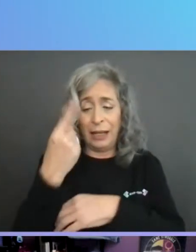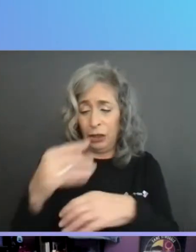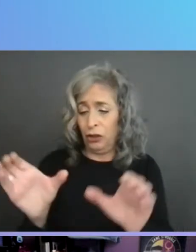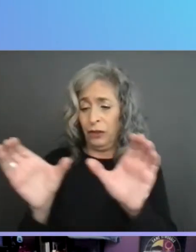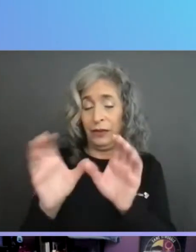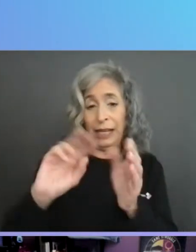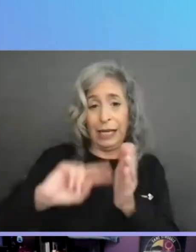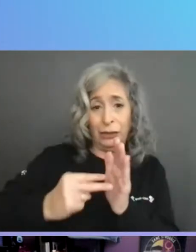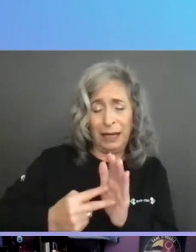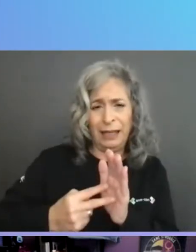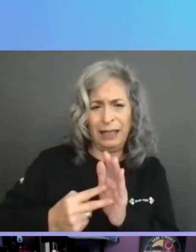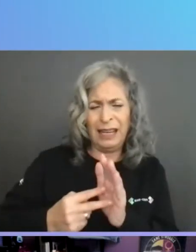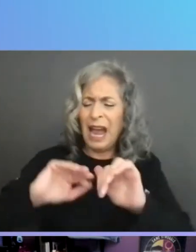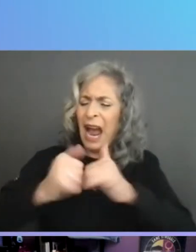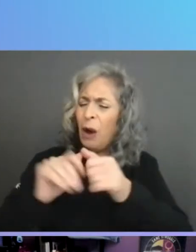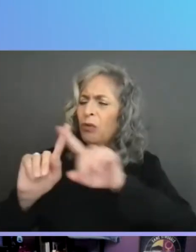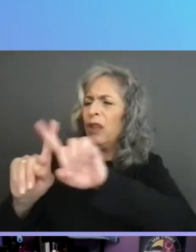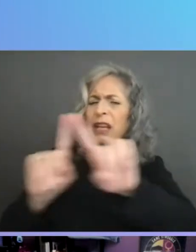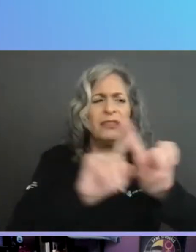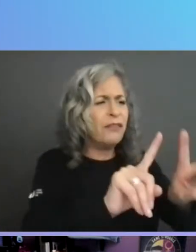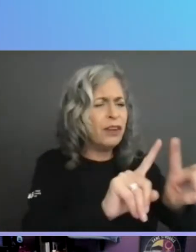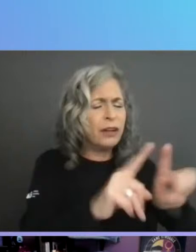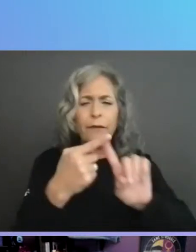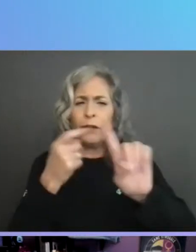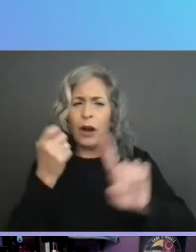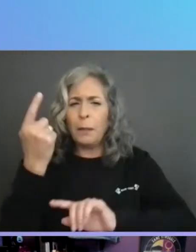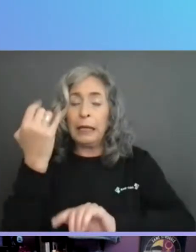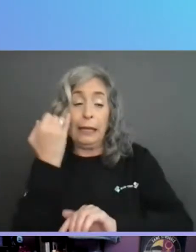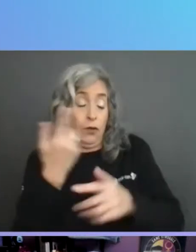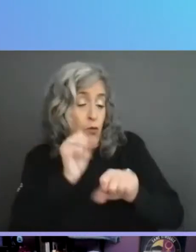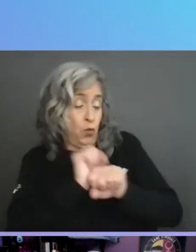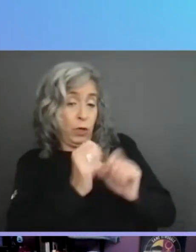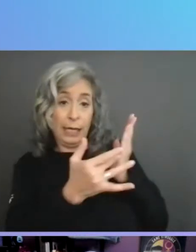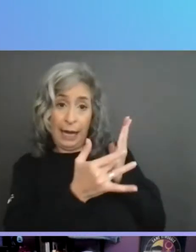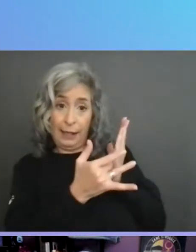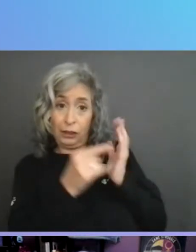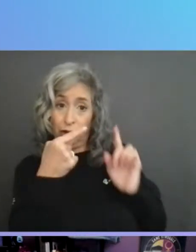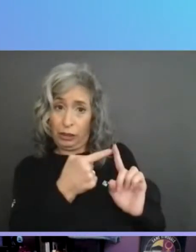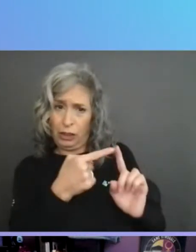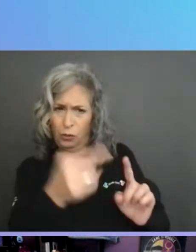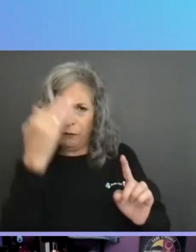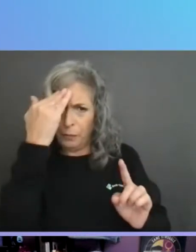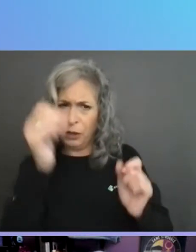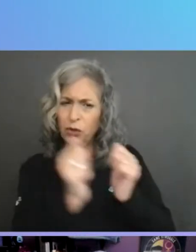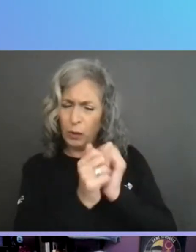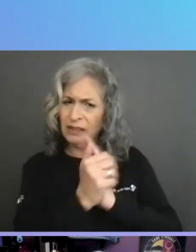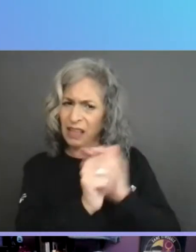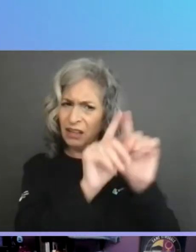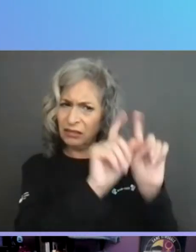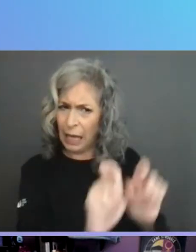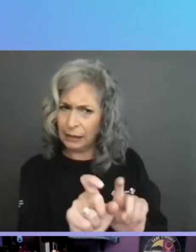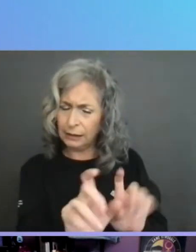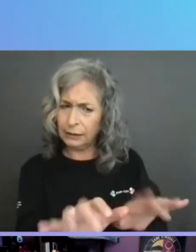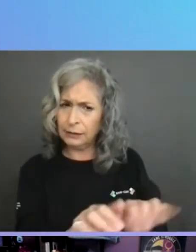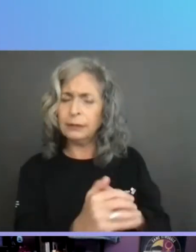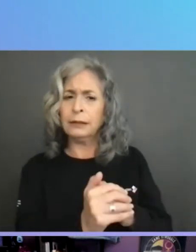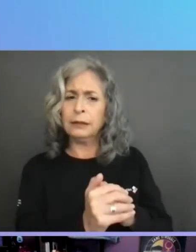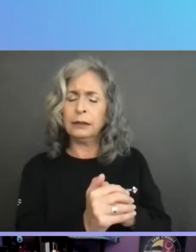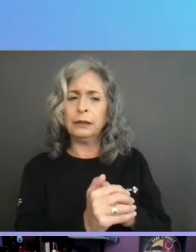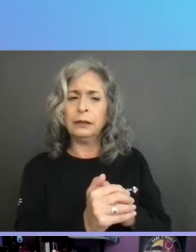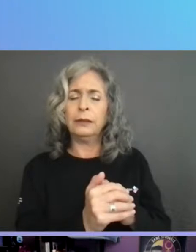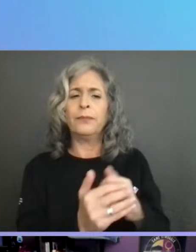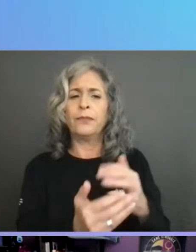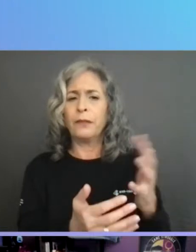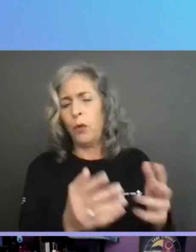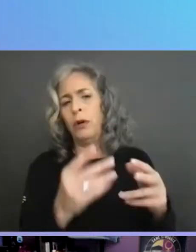mean and how they differ from what, if you work in technology, you're going to be familiar with skills tests, proprietary